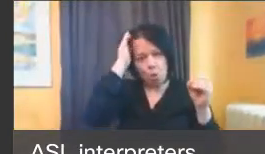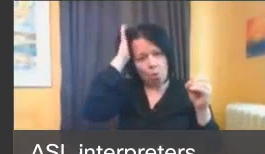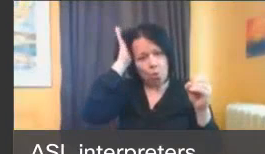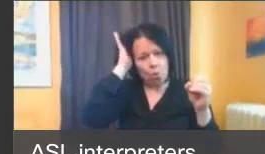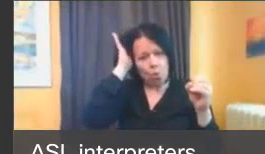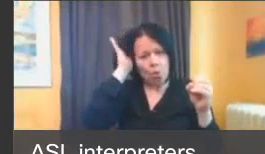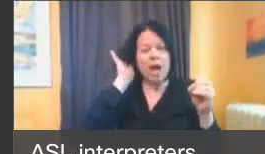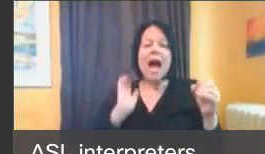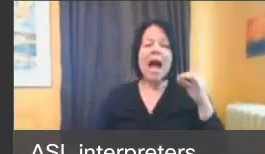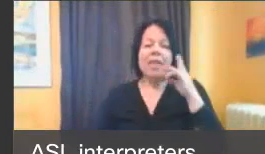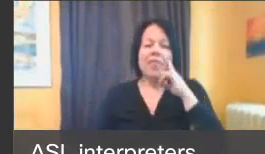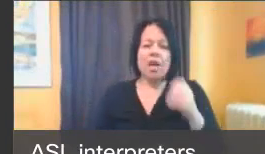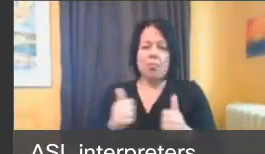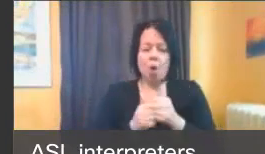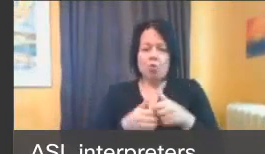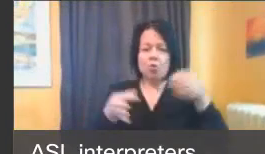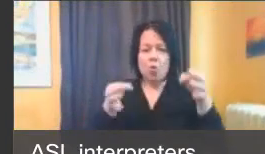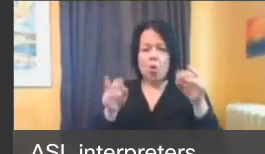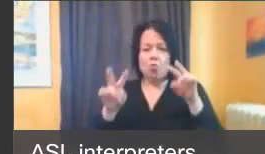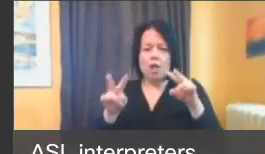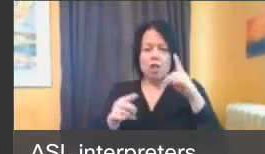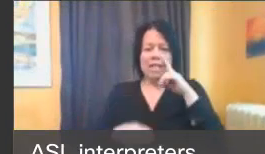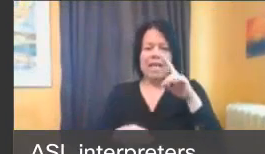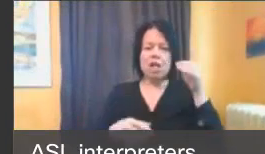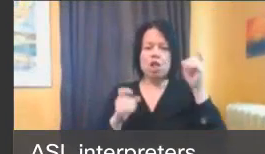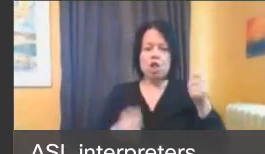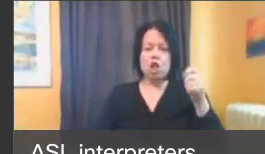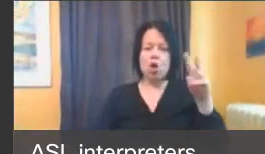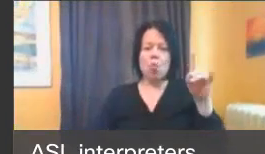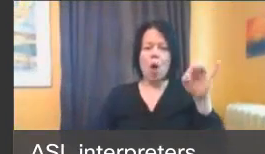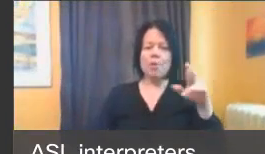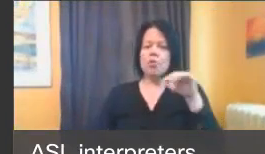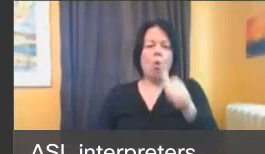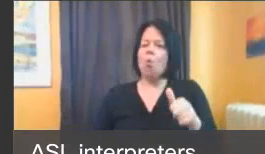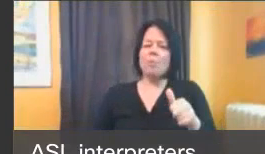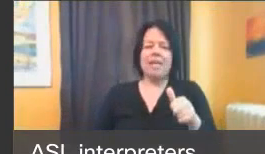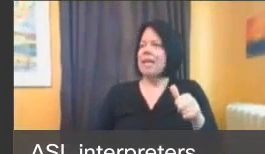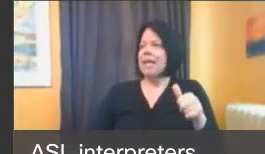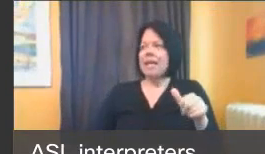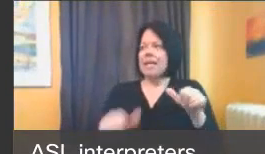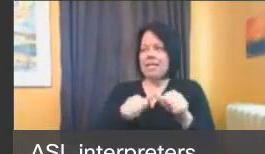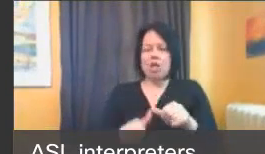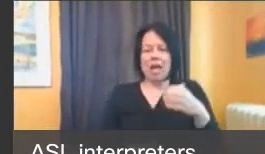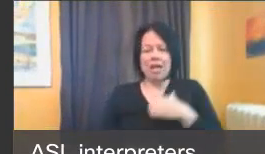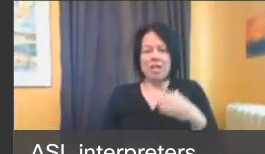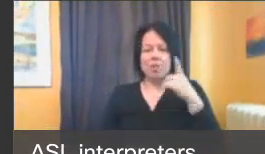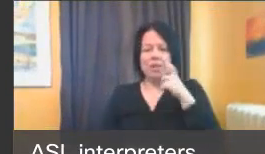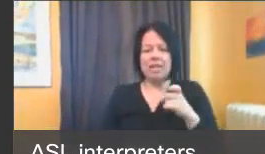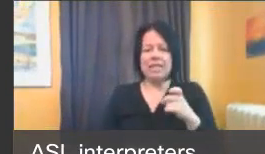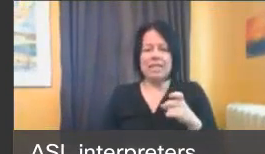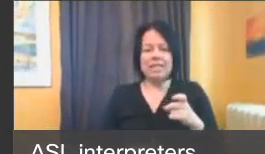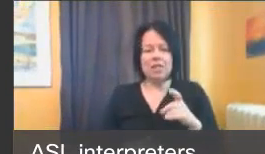think most court watchers think that Judge Walker's opinion probably won't be upheld on appeal because the court has really narrowed